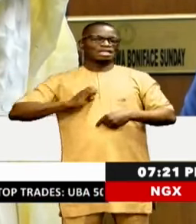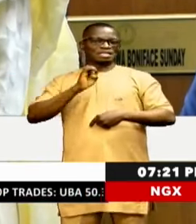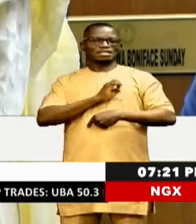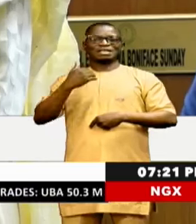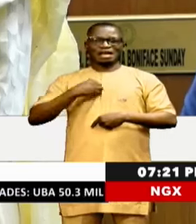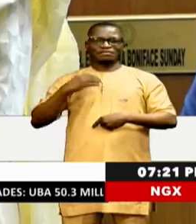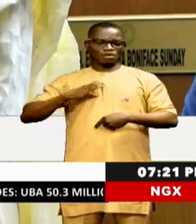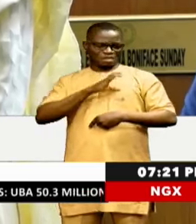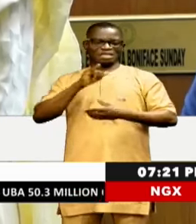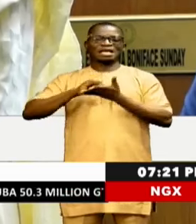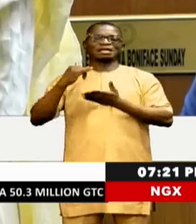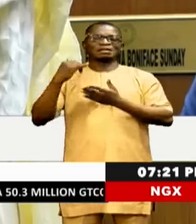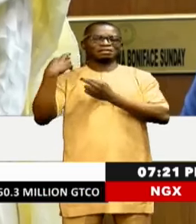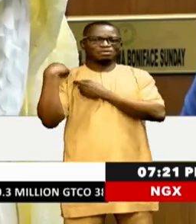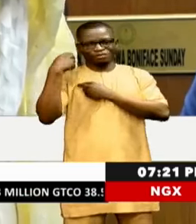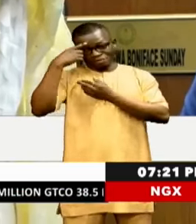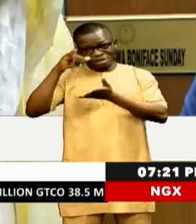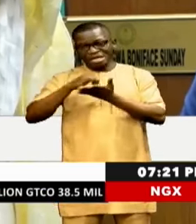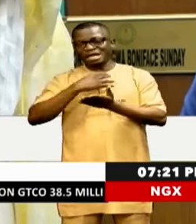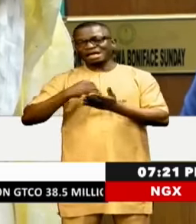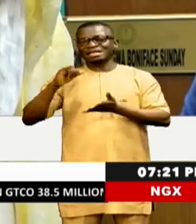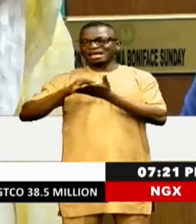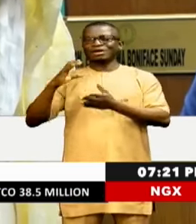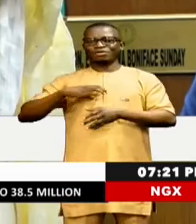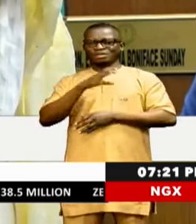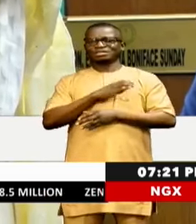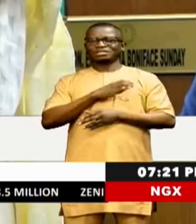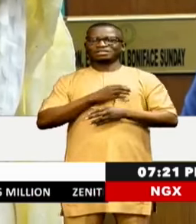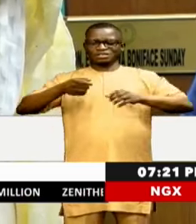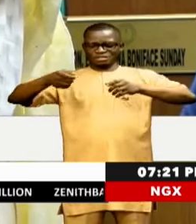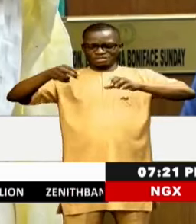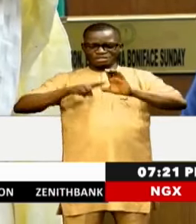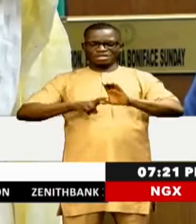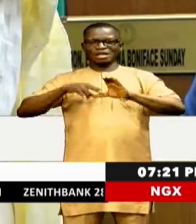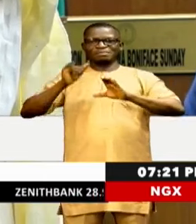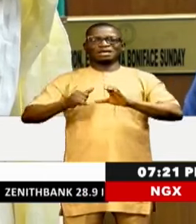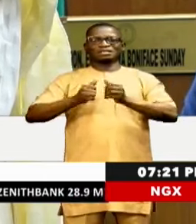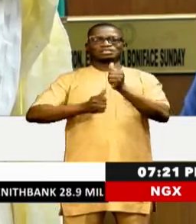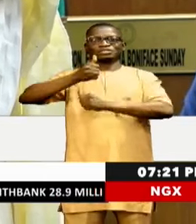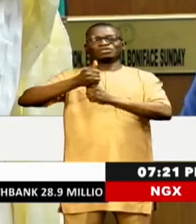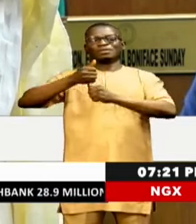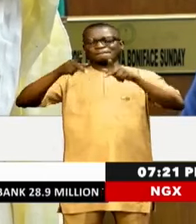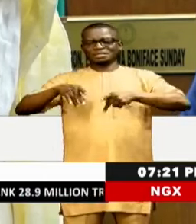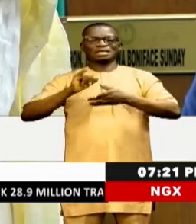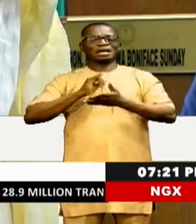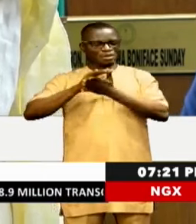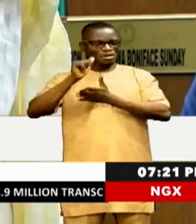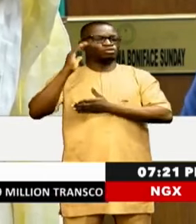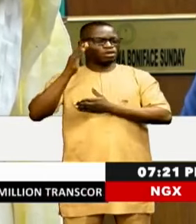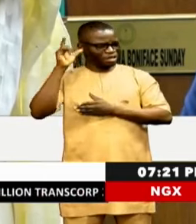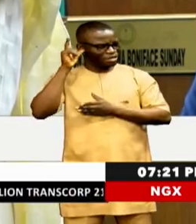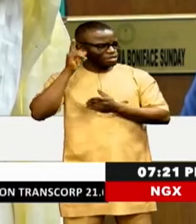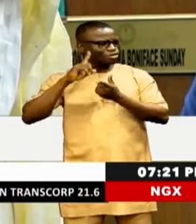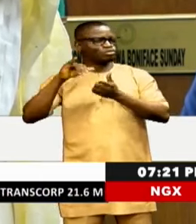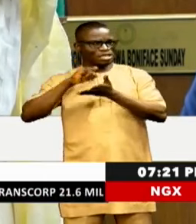committee responsible for that, and that committee is headed by a very senior and honorable person, and I believe he will listen to it, and that